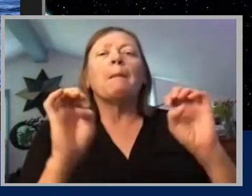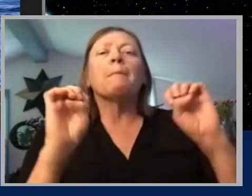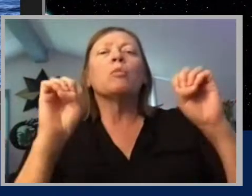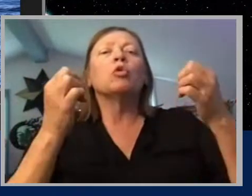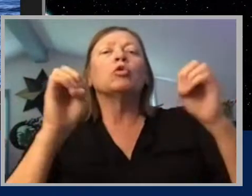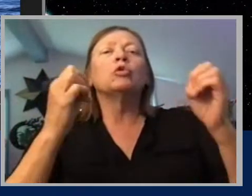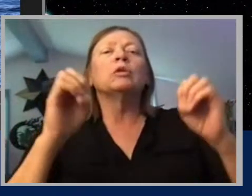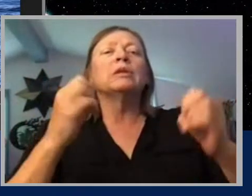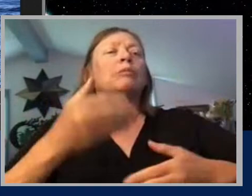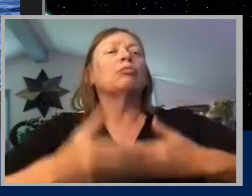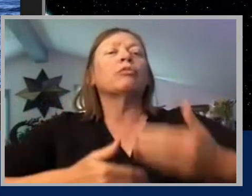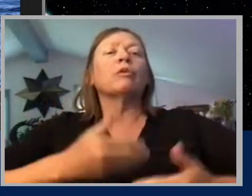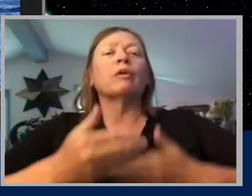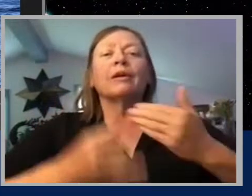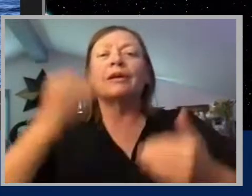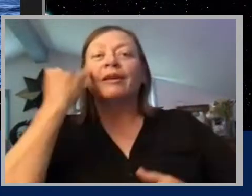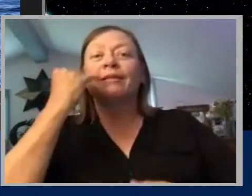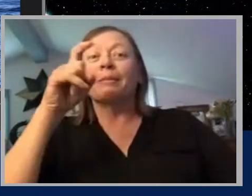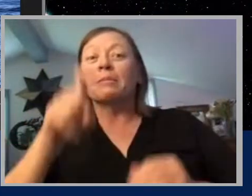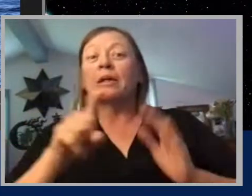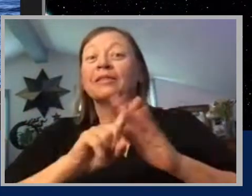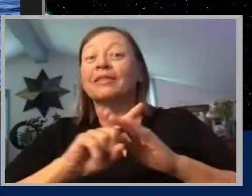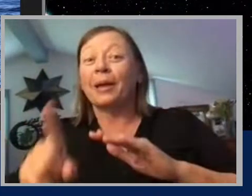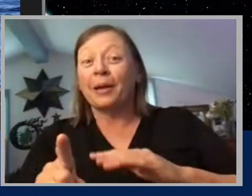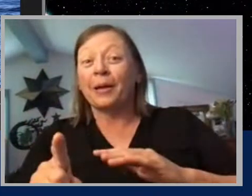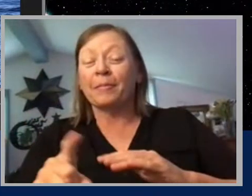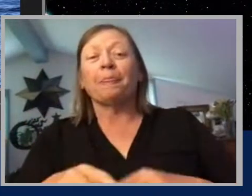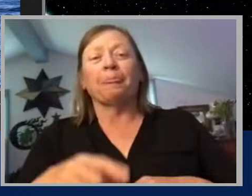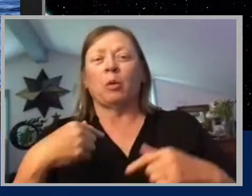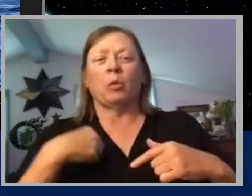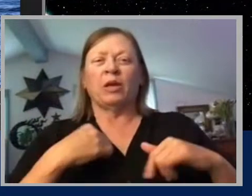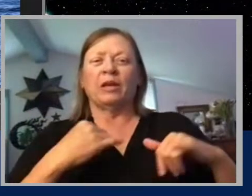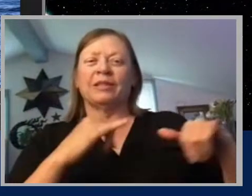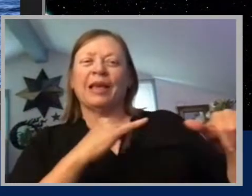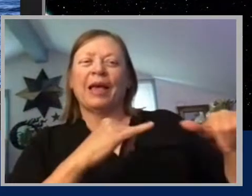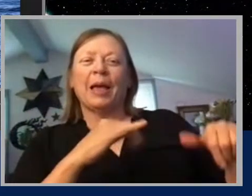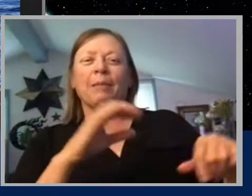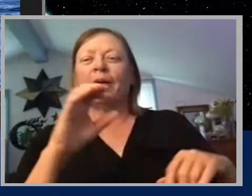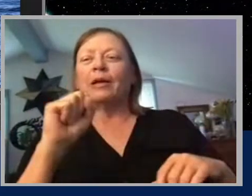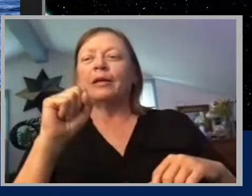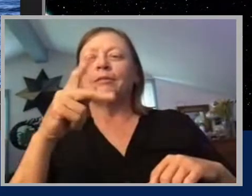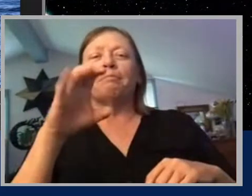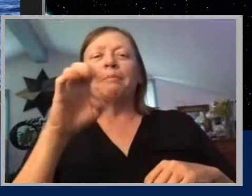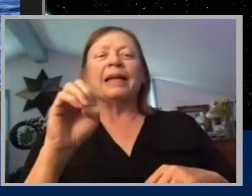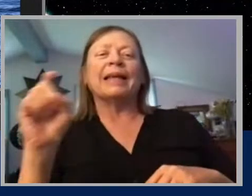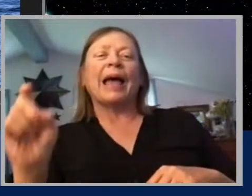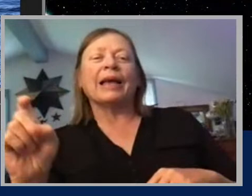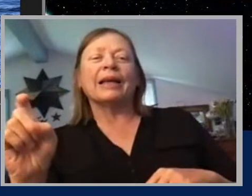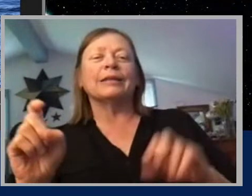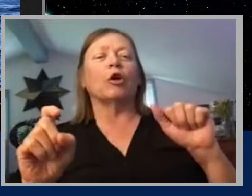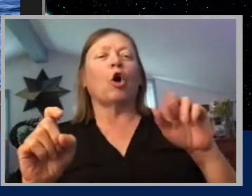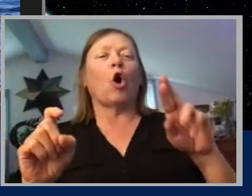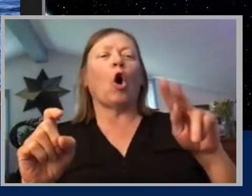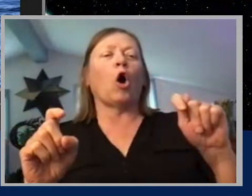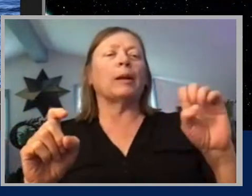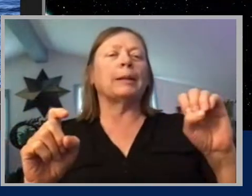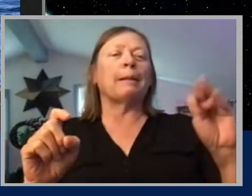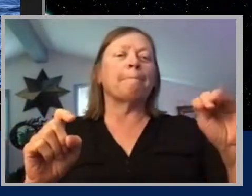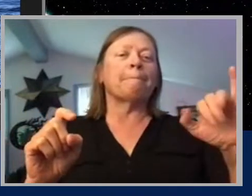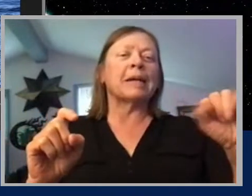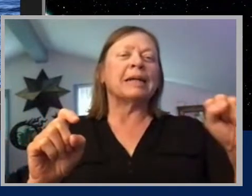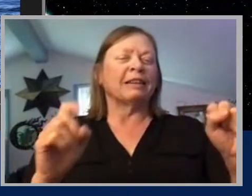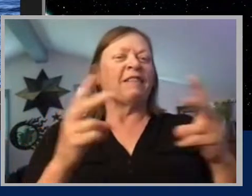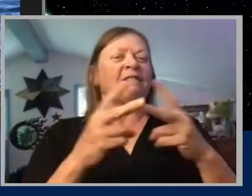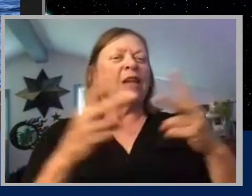does. We make sure that they have a lot of familiarity with those systems. We also do something similar to Artemis, where we have